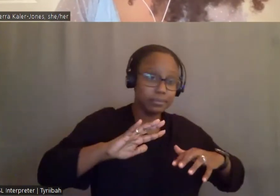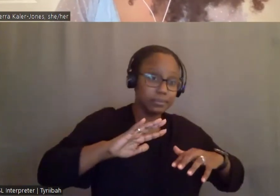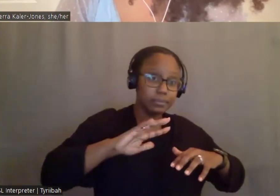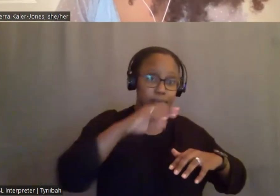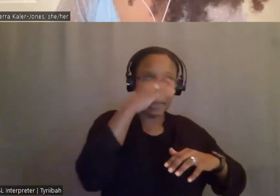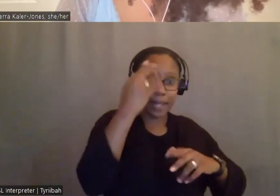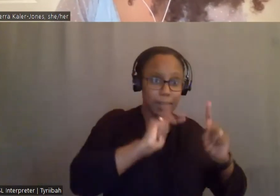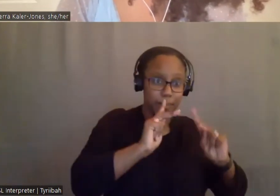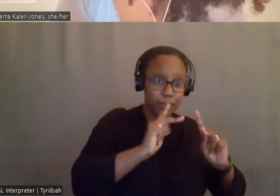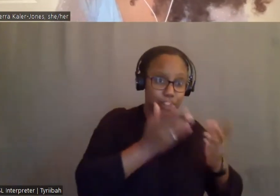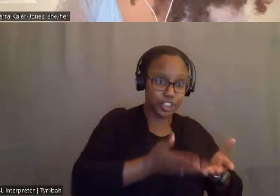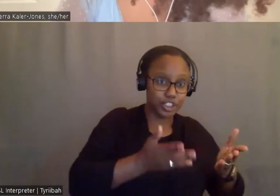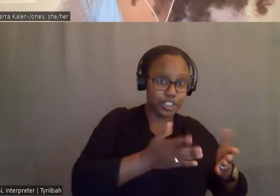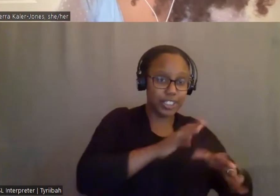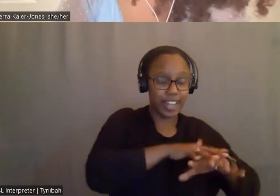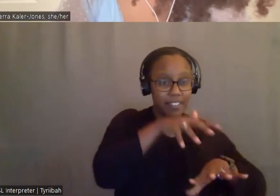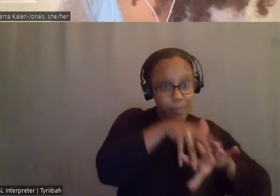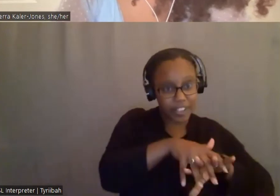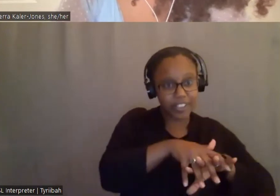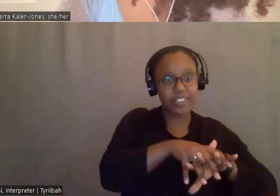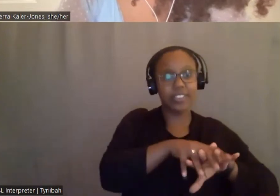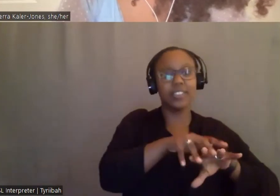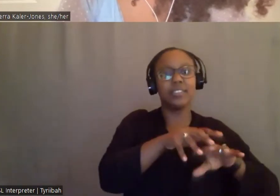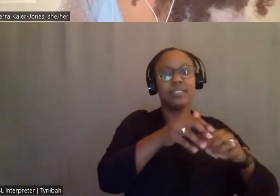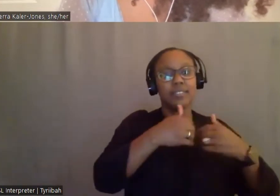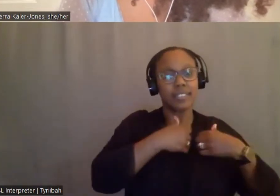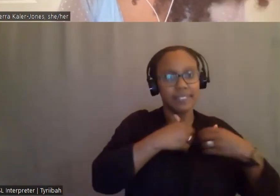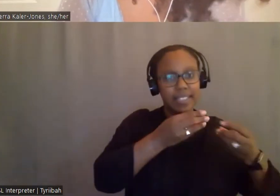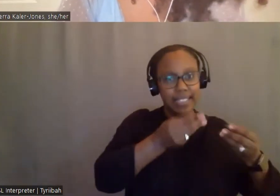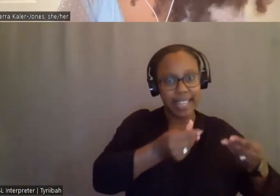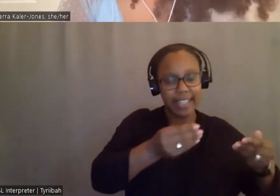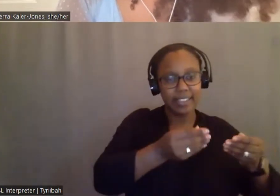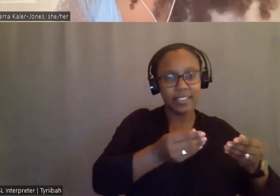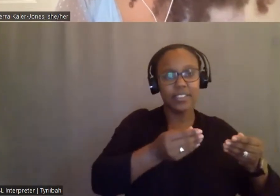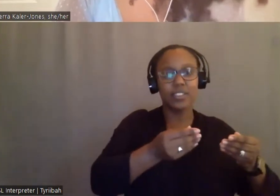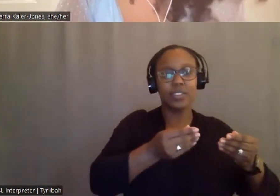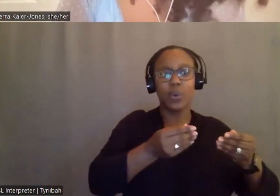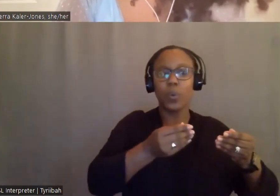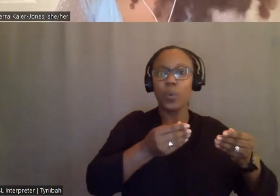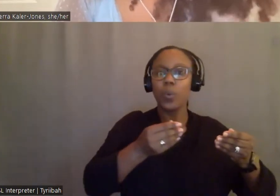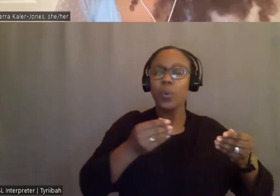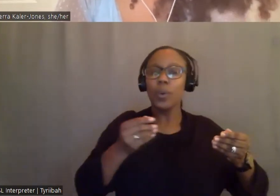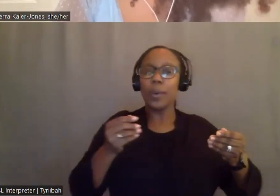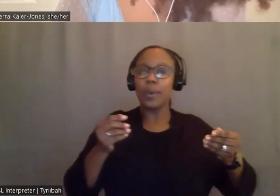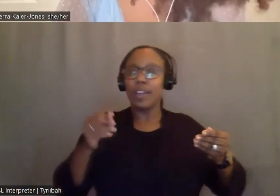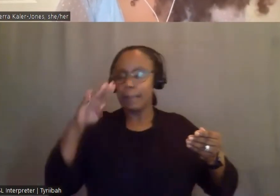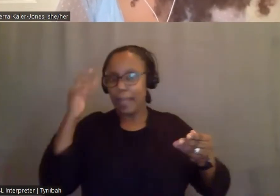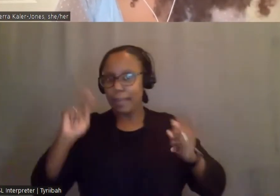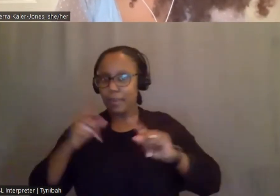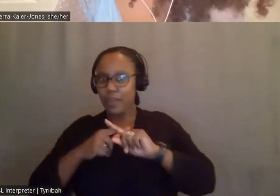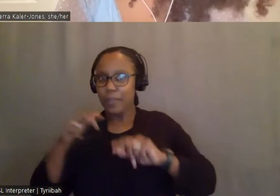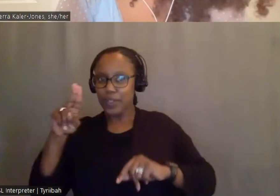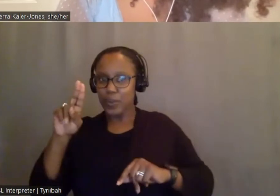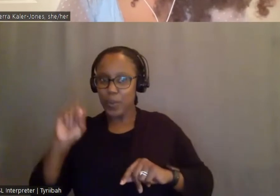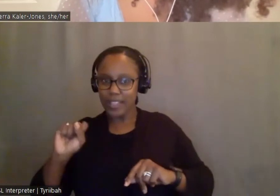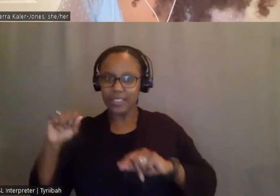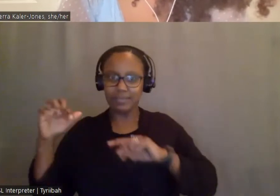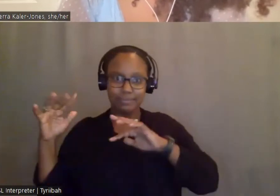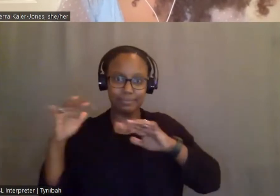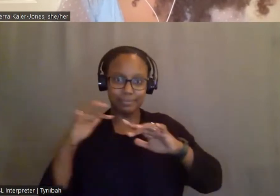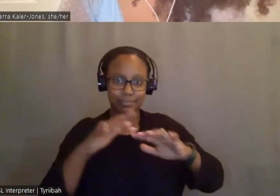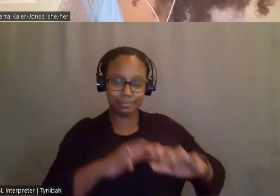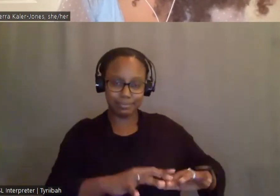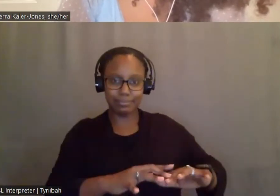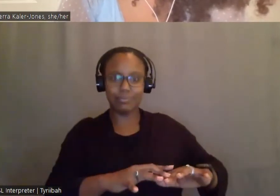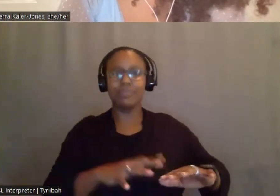getting land, Indian territory becomes a huge draw for African-Americans from the United States. And so because they have been disappointed by